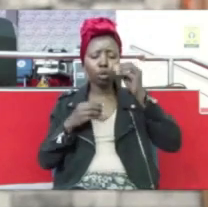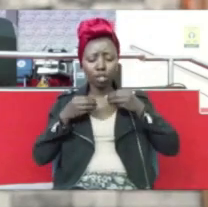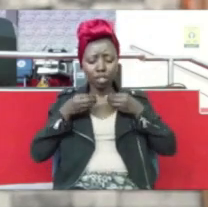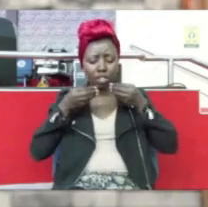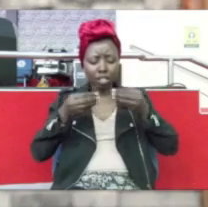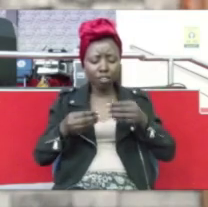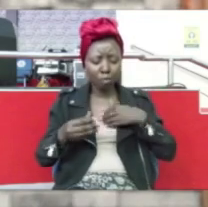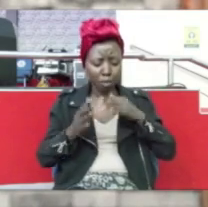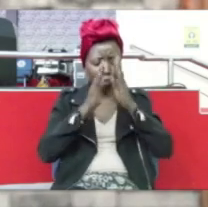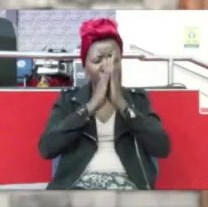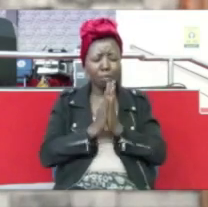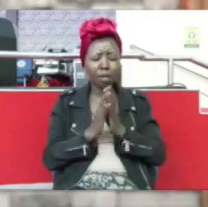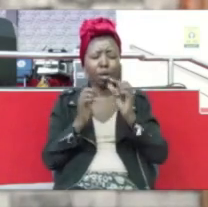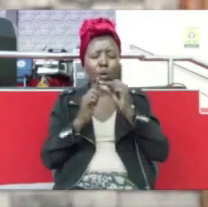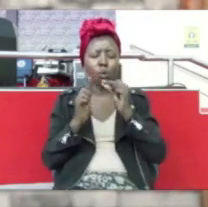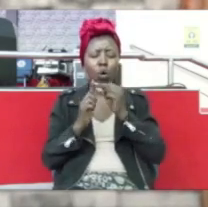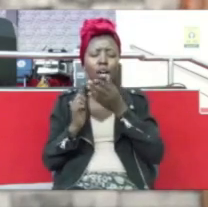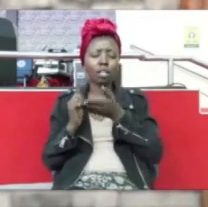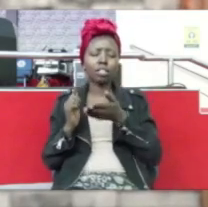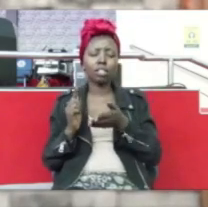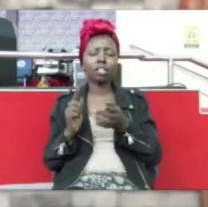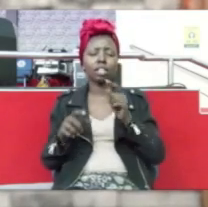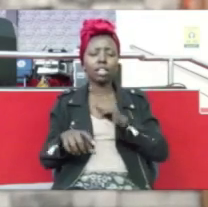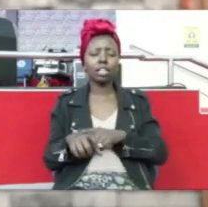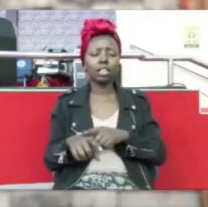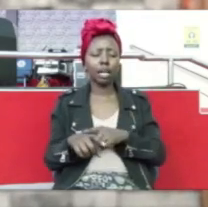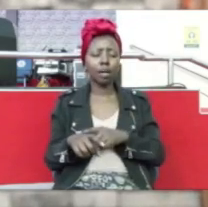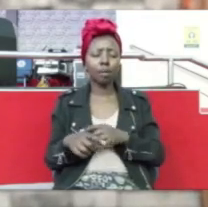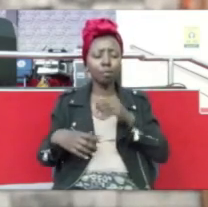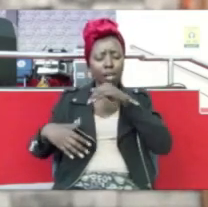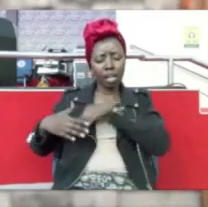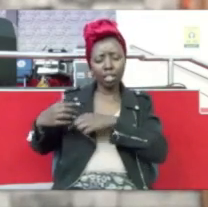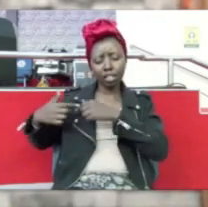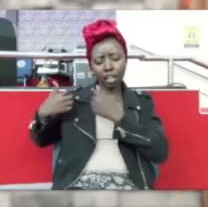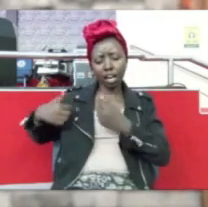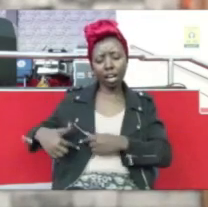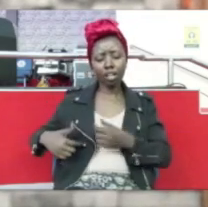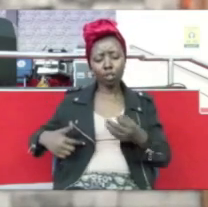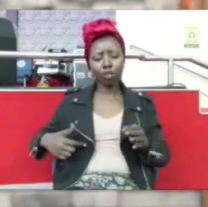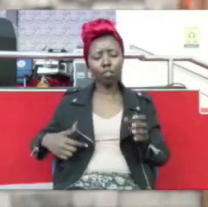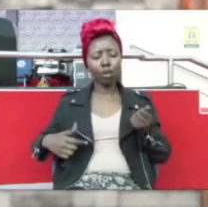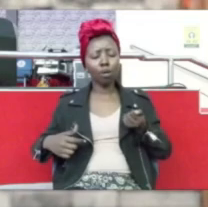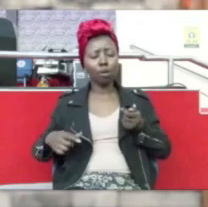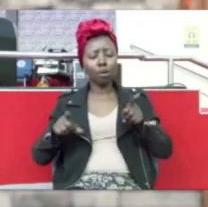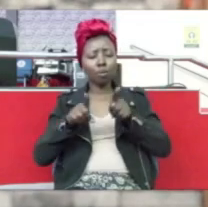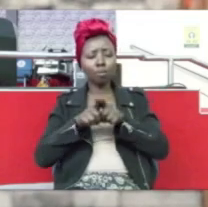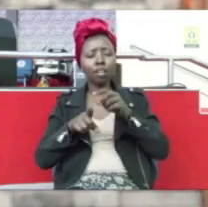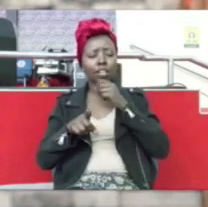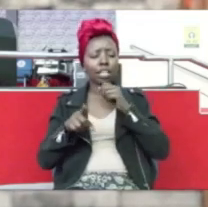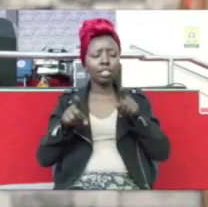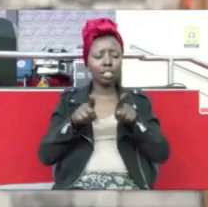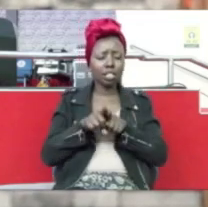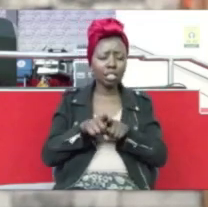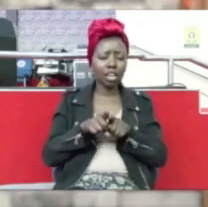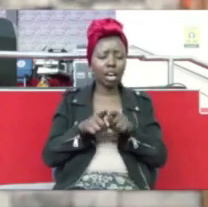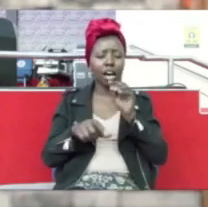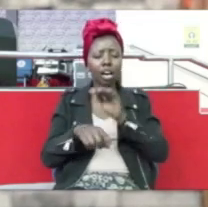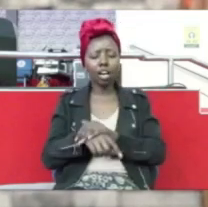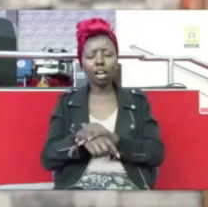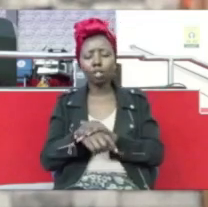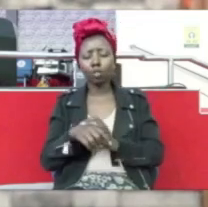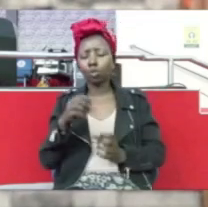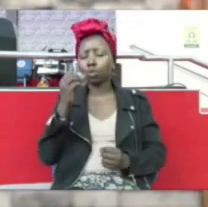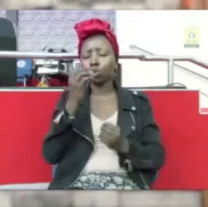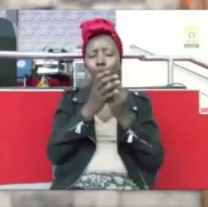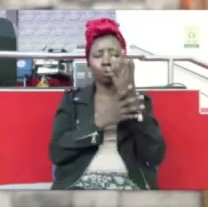that this word, my Father, as it settles in the hearts of my brothers and sisters, it will yield, my God, results in the mighty